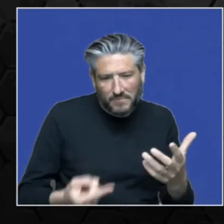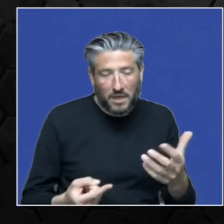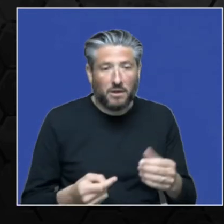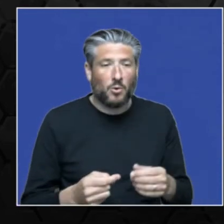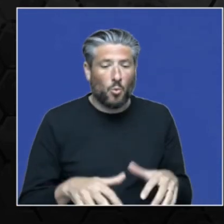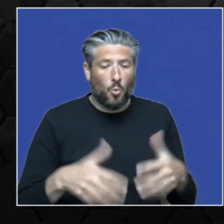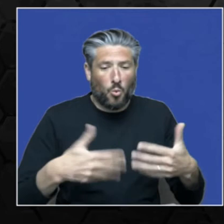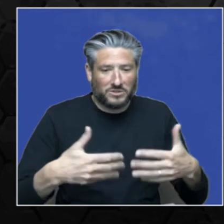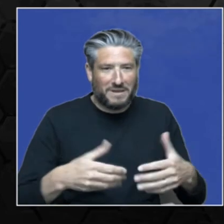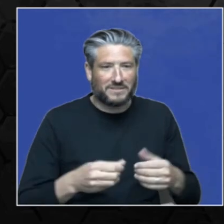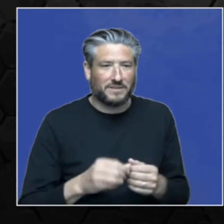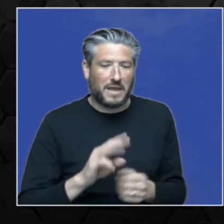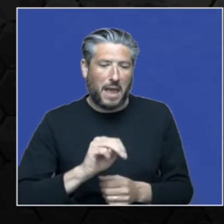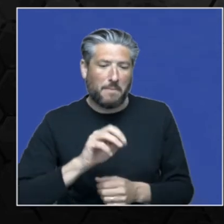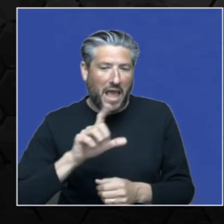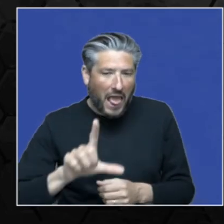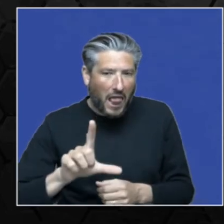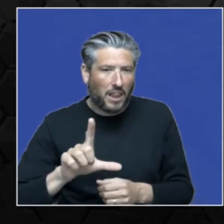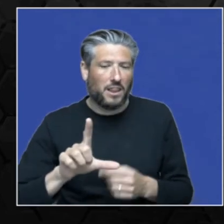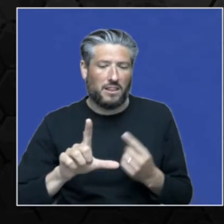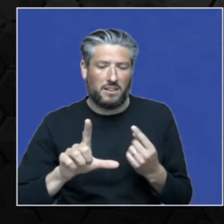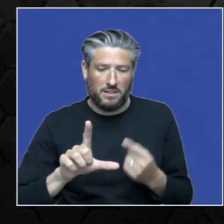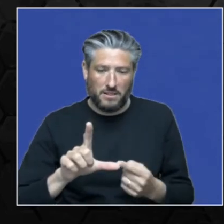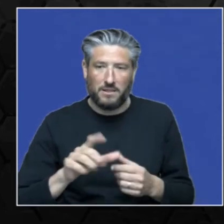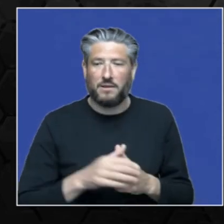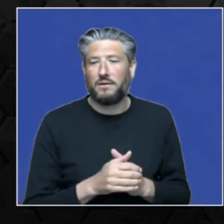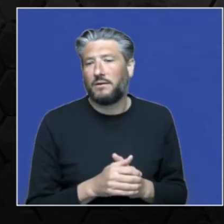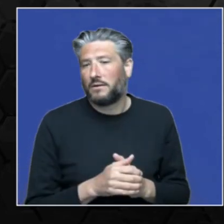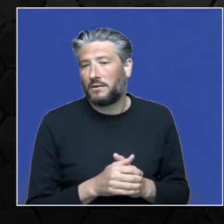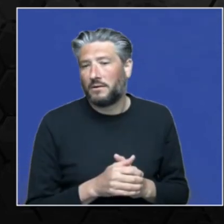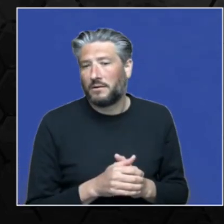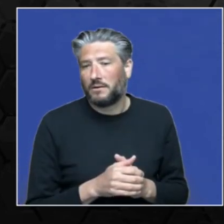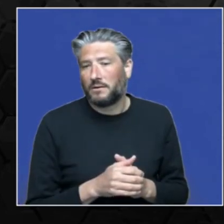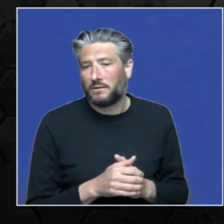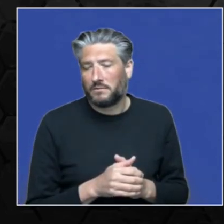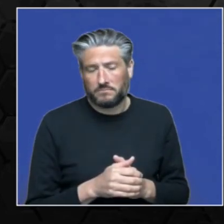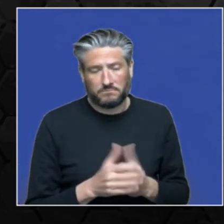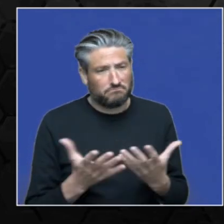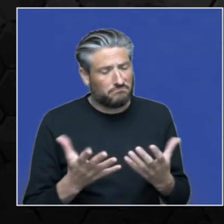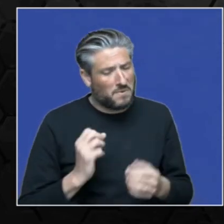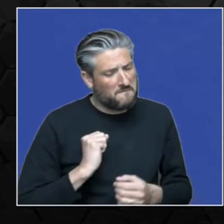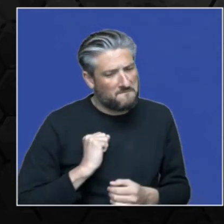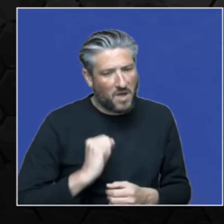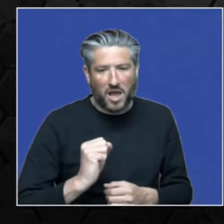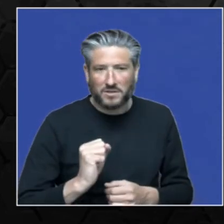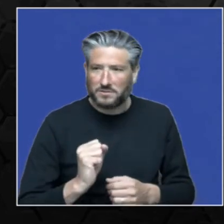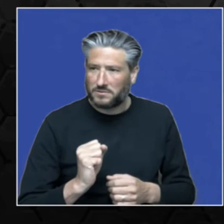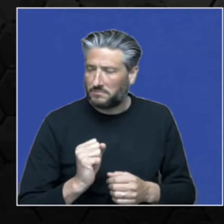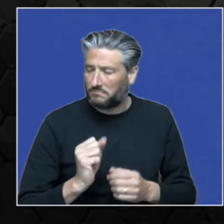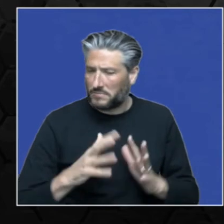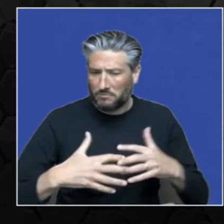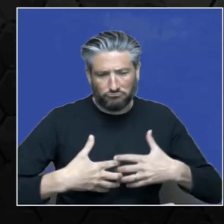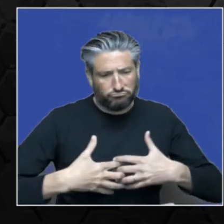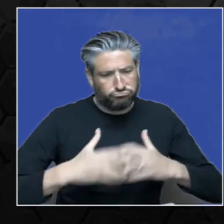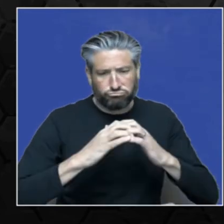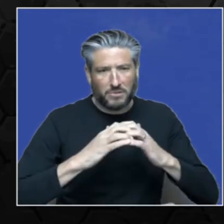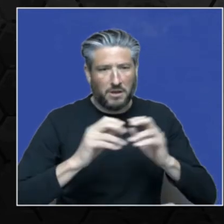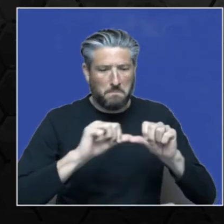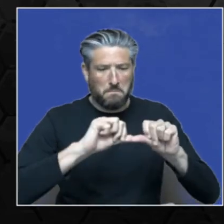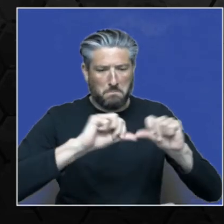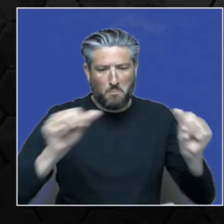This feature enables non-experts to quickly create an effective machine learning model from data.